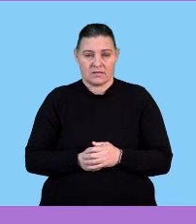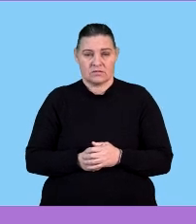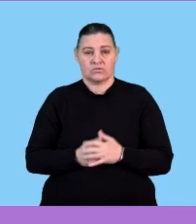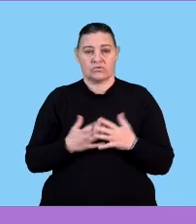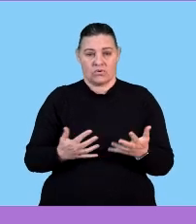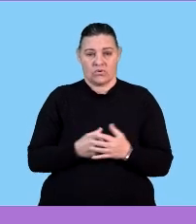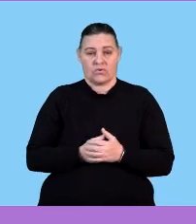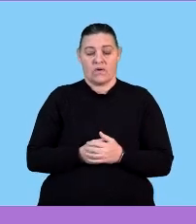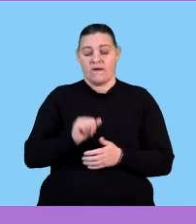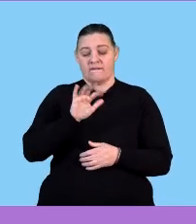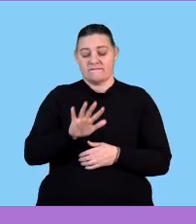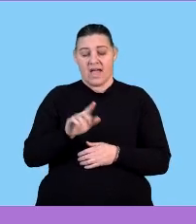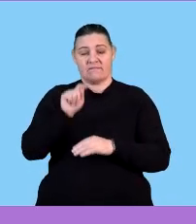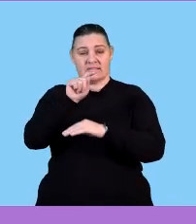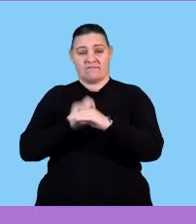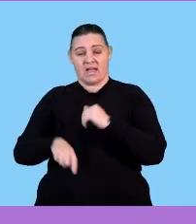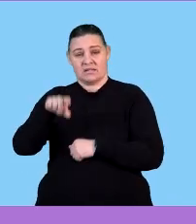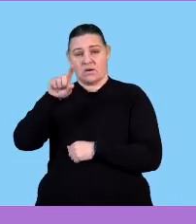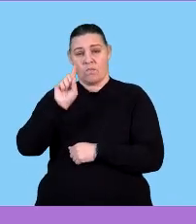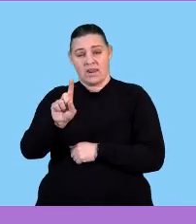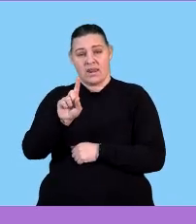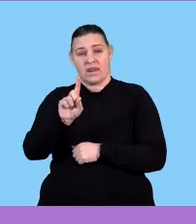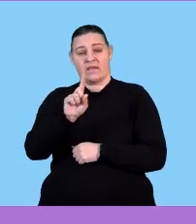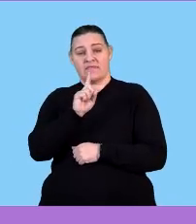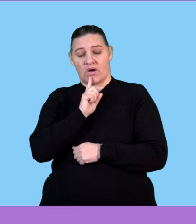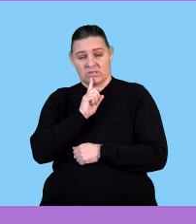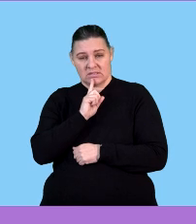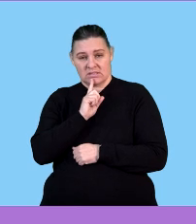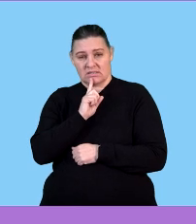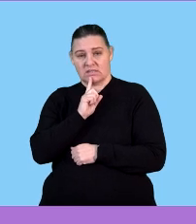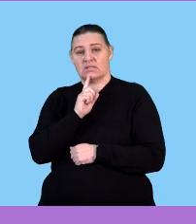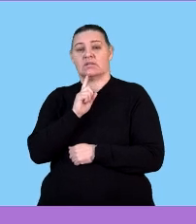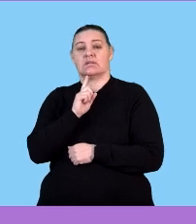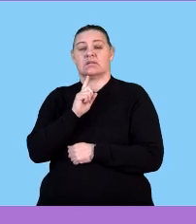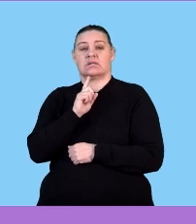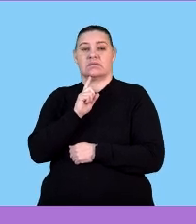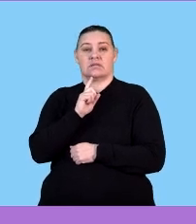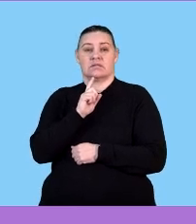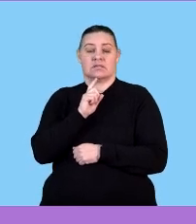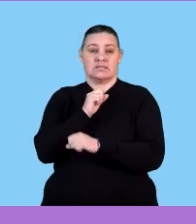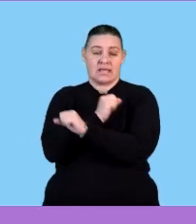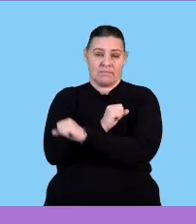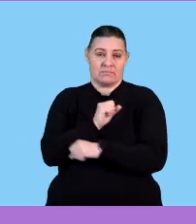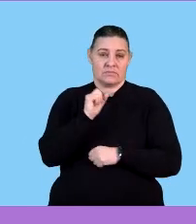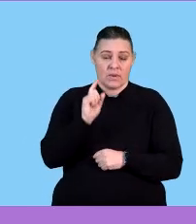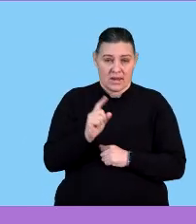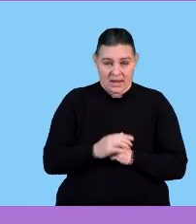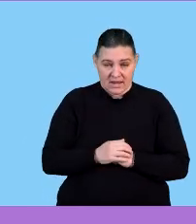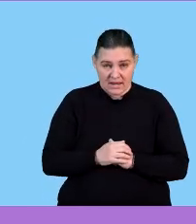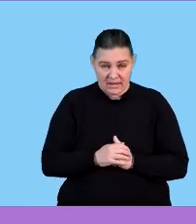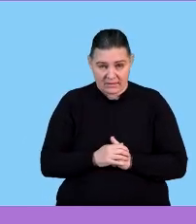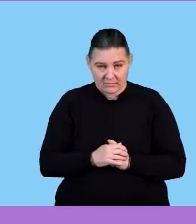maths now. So 5 divided by 1,000 times by 1 Again, we could have written it the other way. 5 times